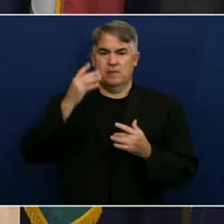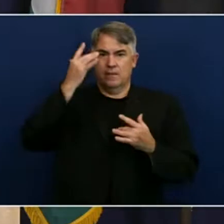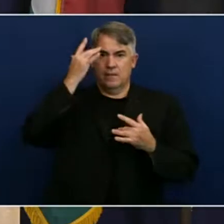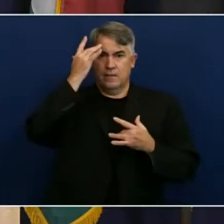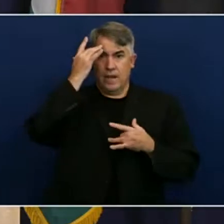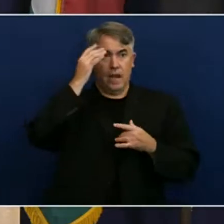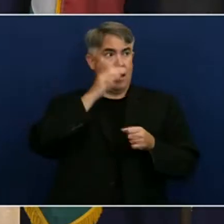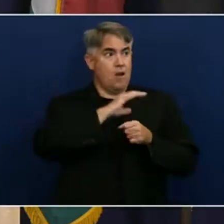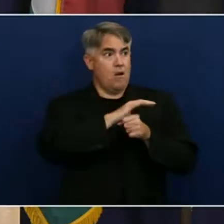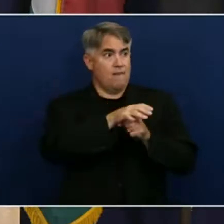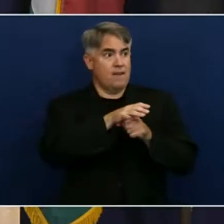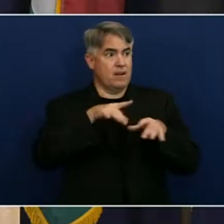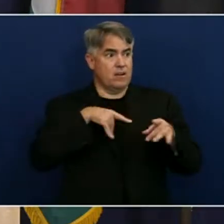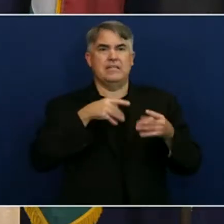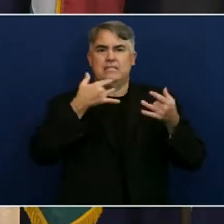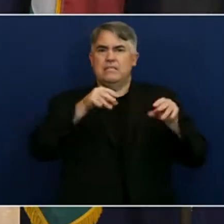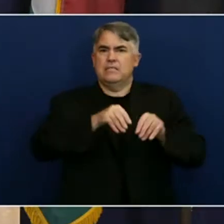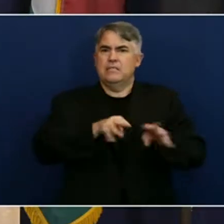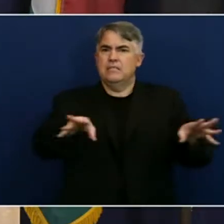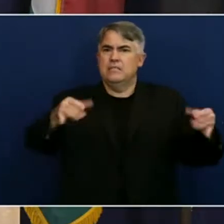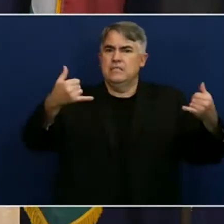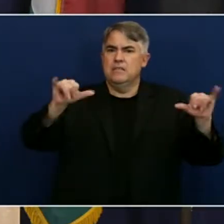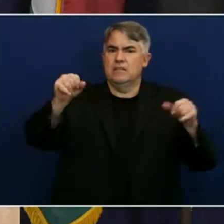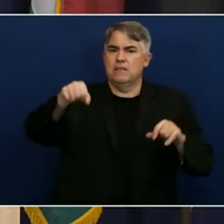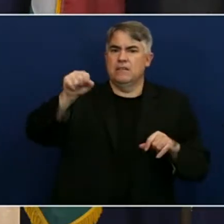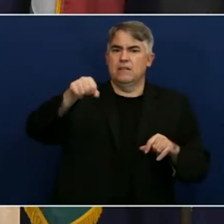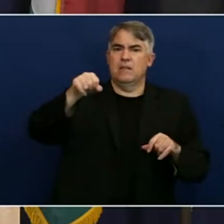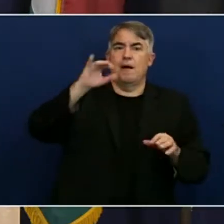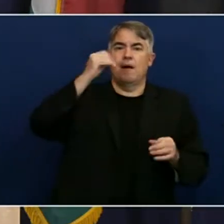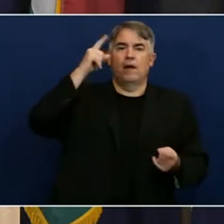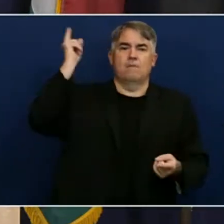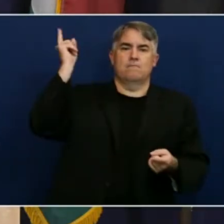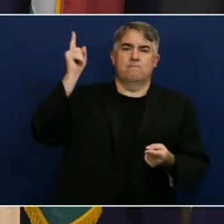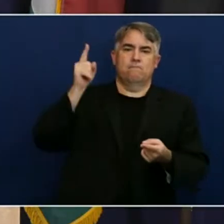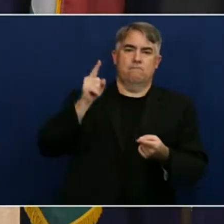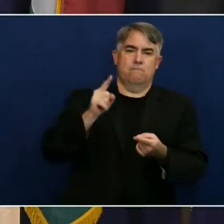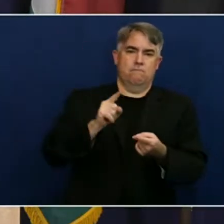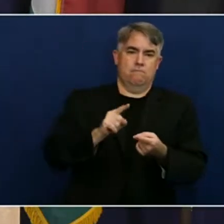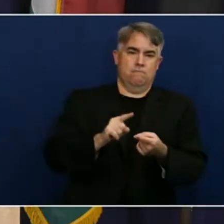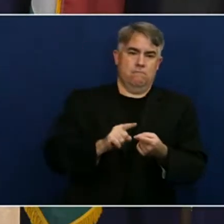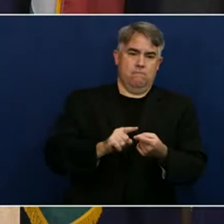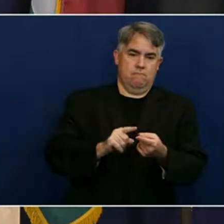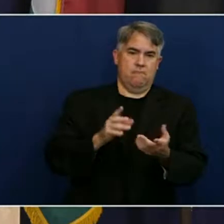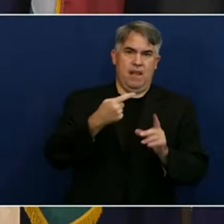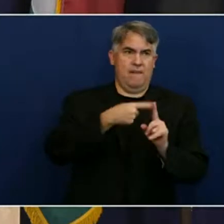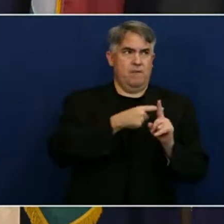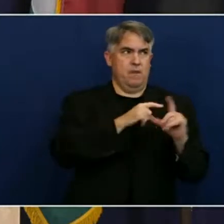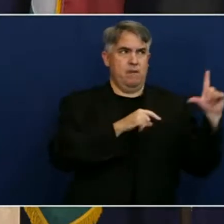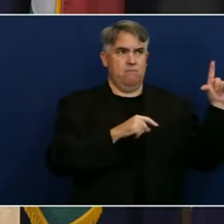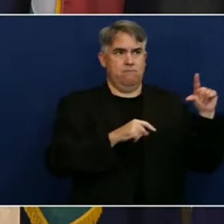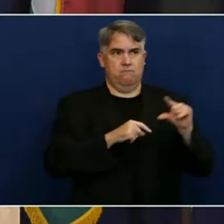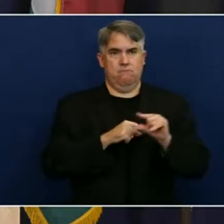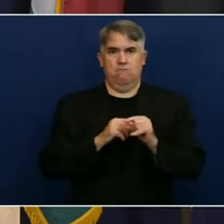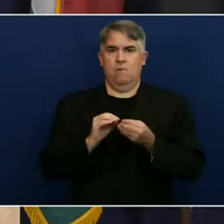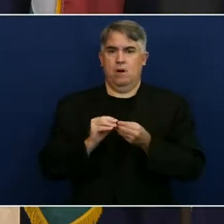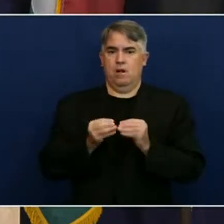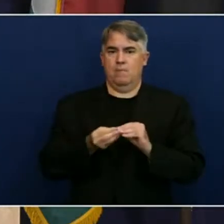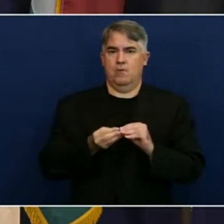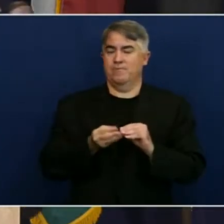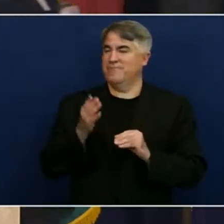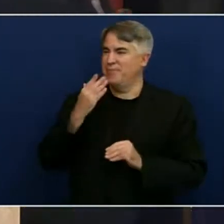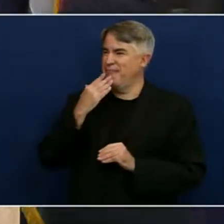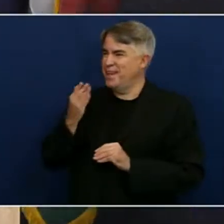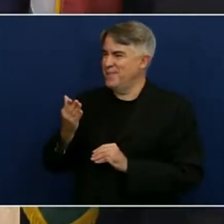us to November, December, and January, and even February of this year. Thank you. Thank